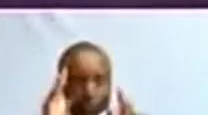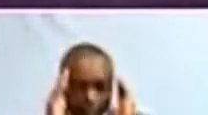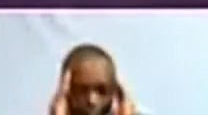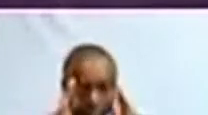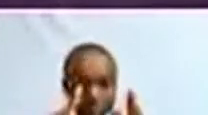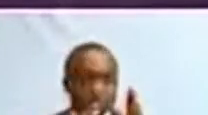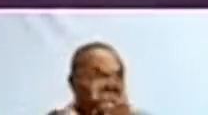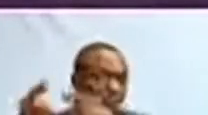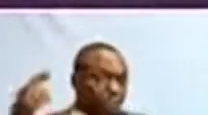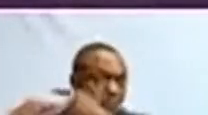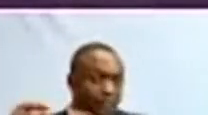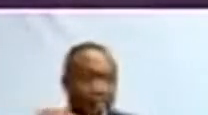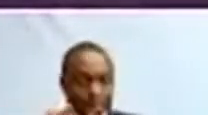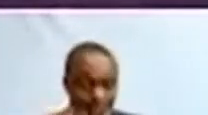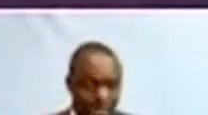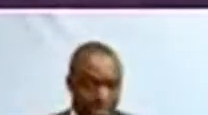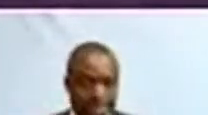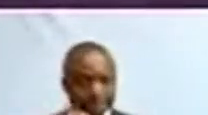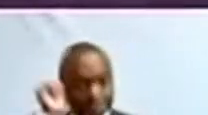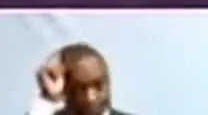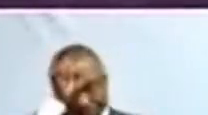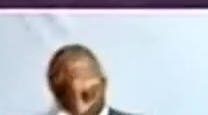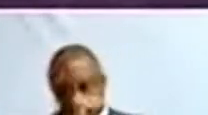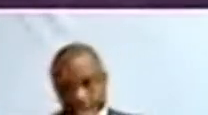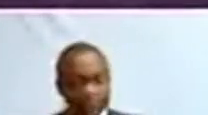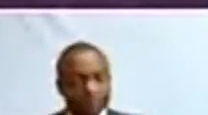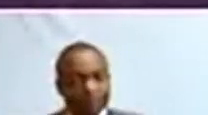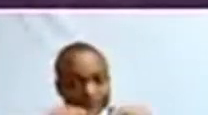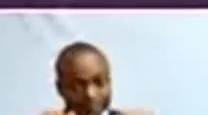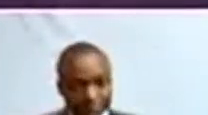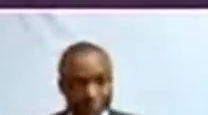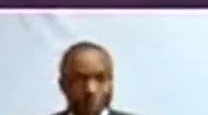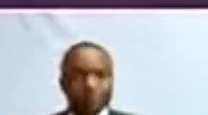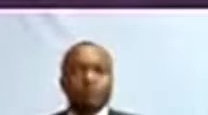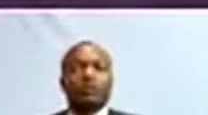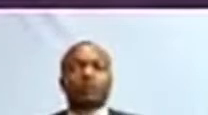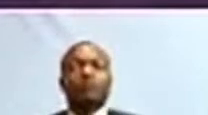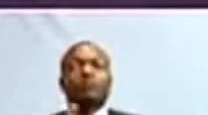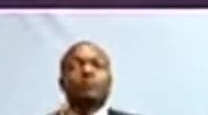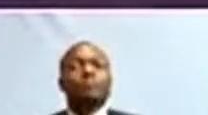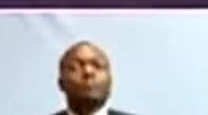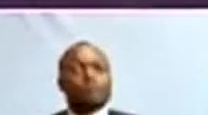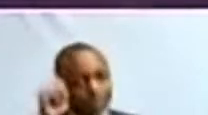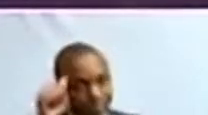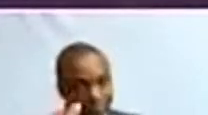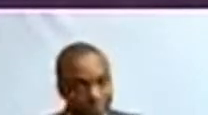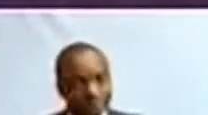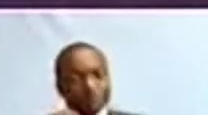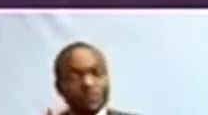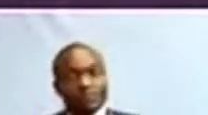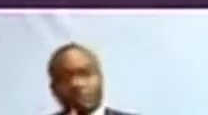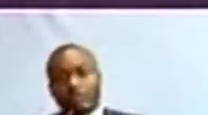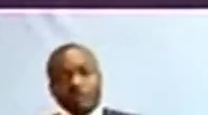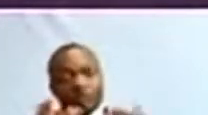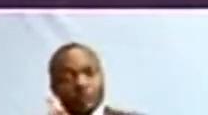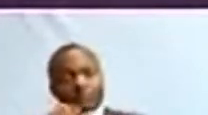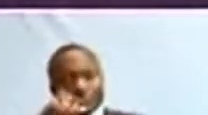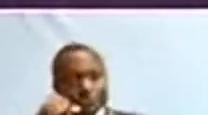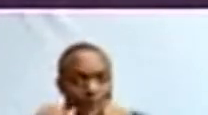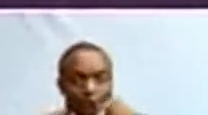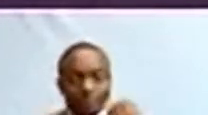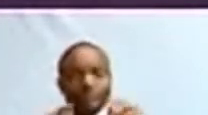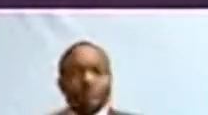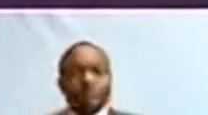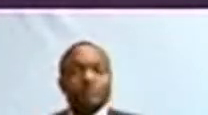review of the implementation of the African Continental Free Trade Area Agreement. We also had a committee on agriculture, lands and